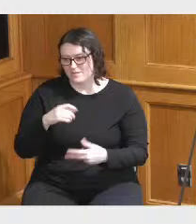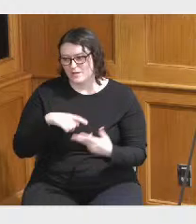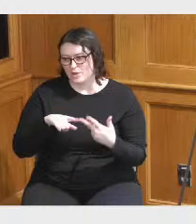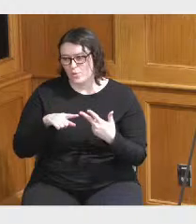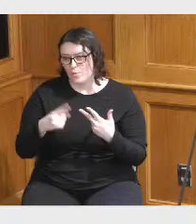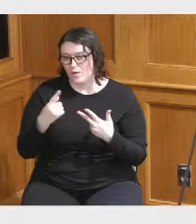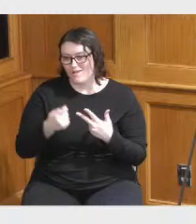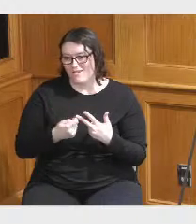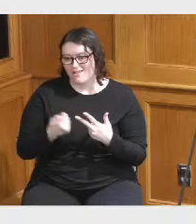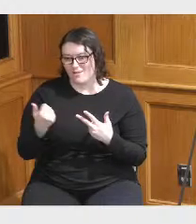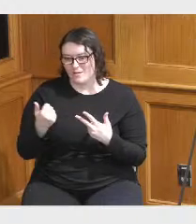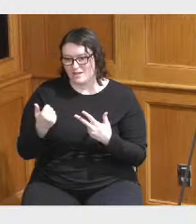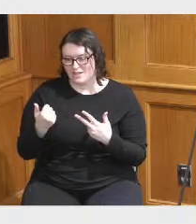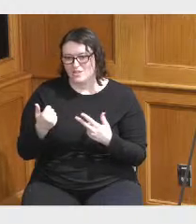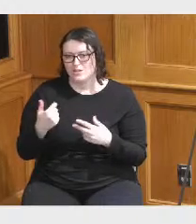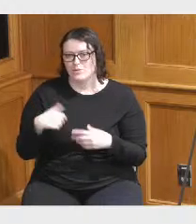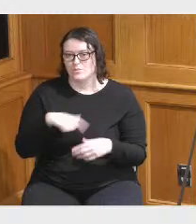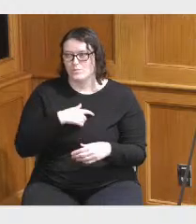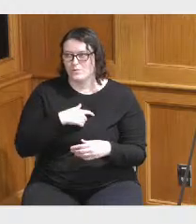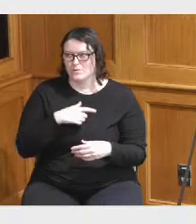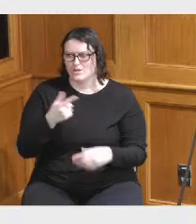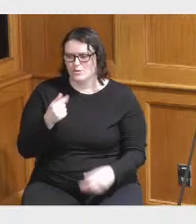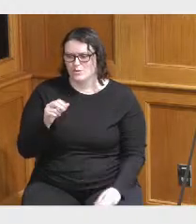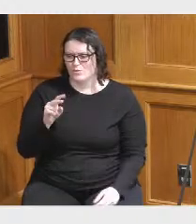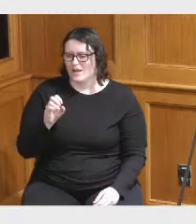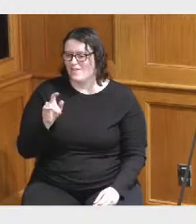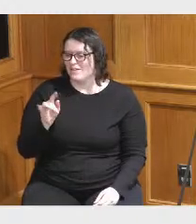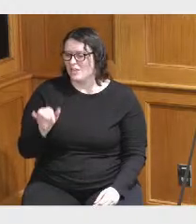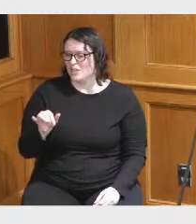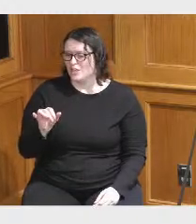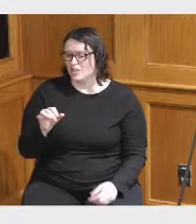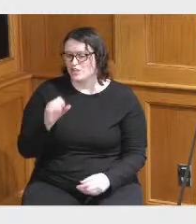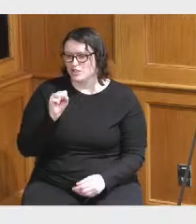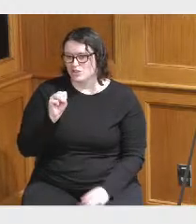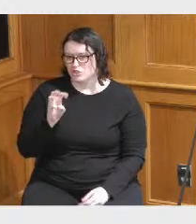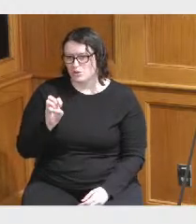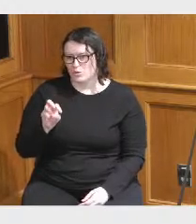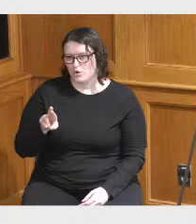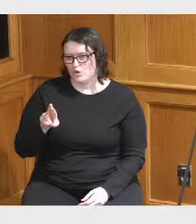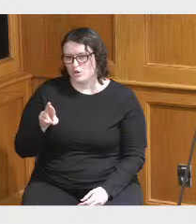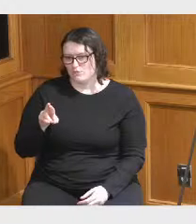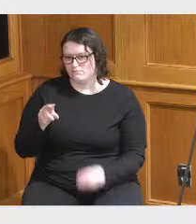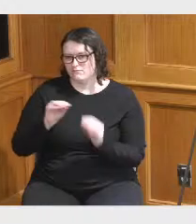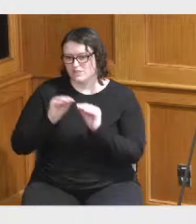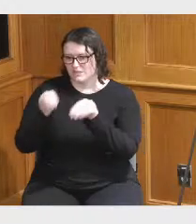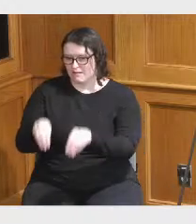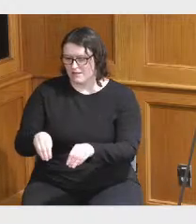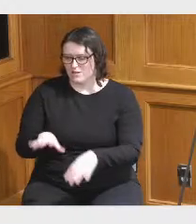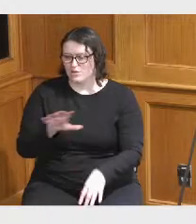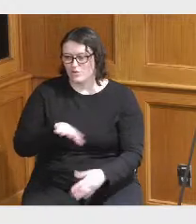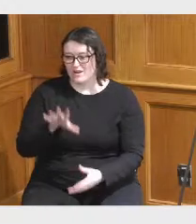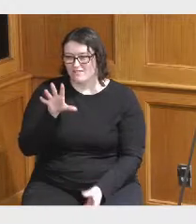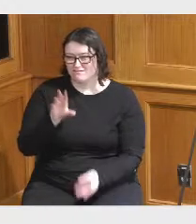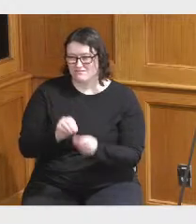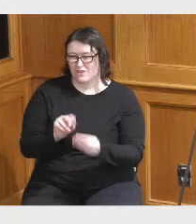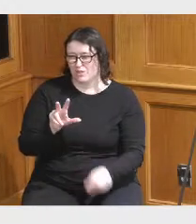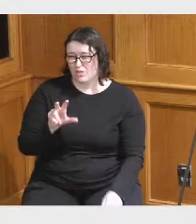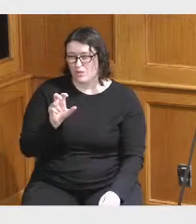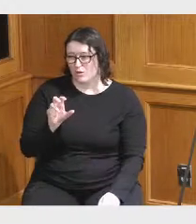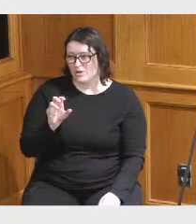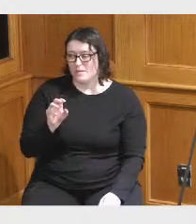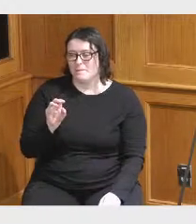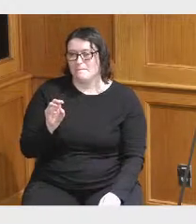we go and put a gravity sewer in. But there's about $30 million worth of capital improvements